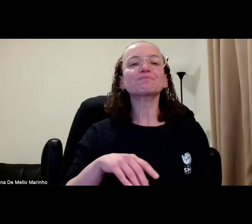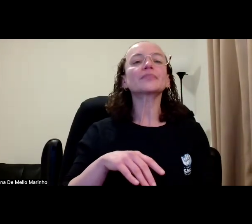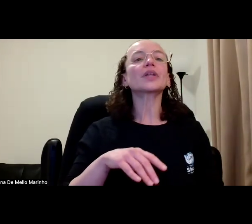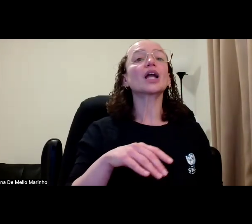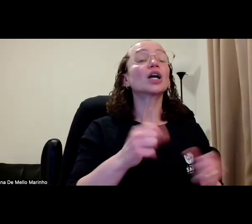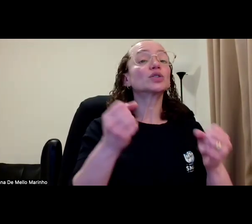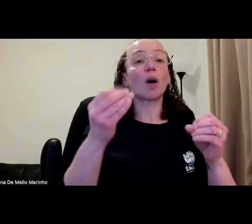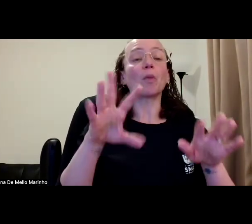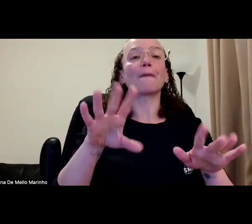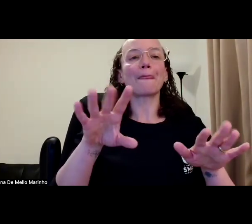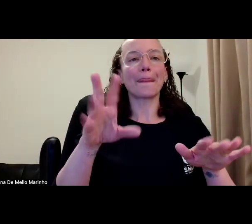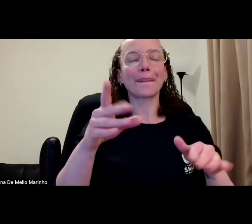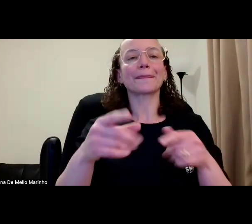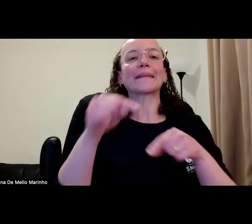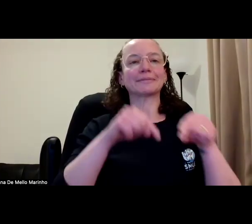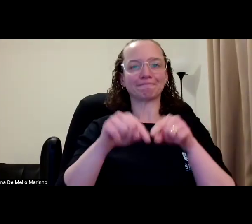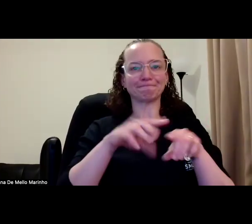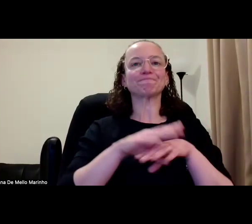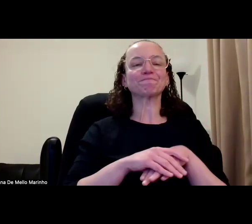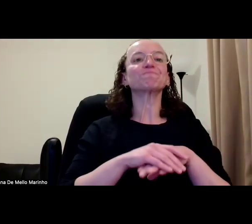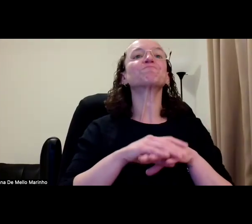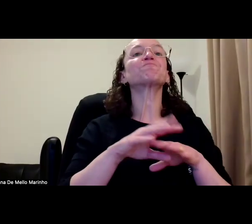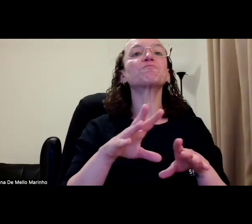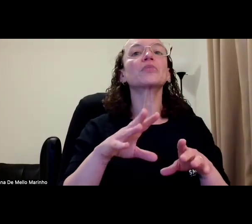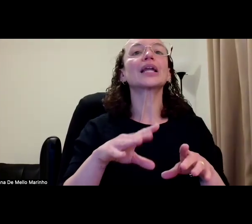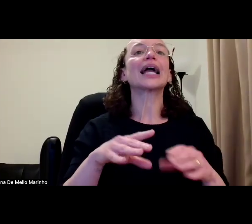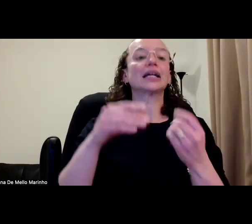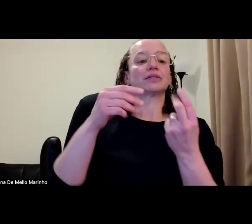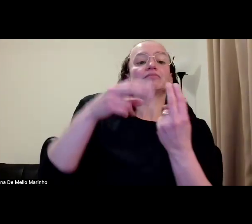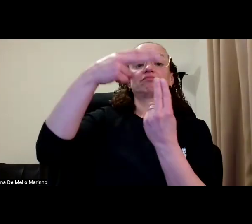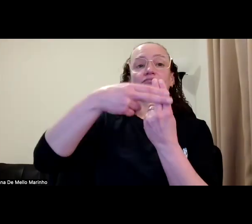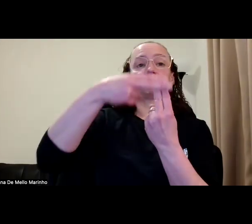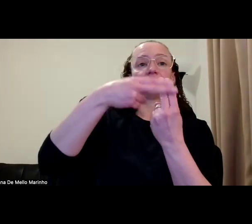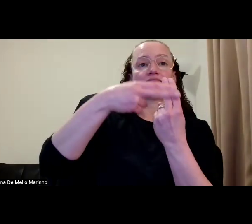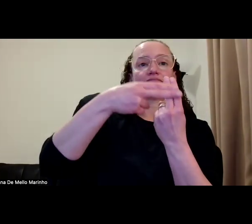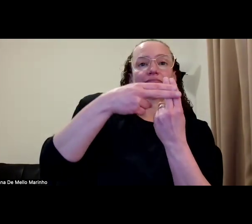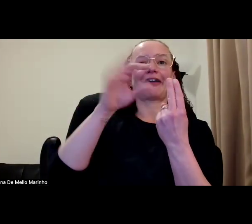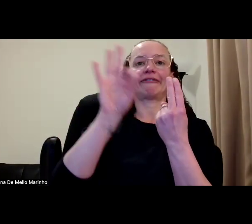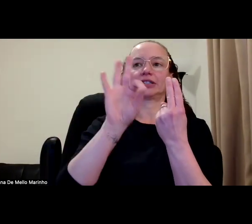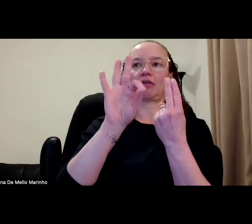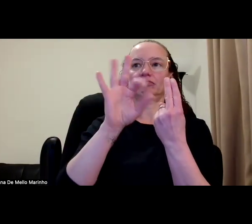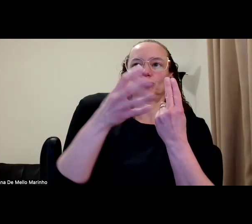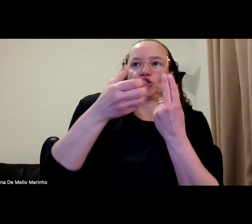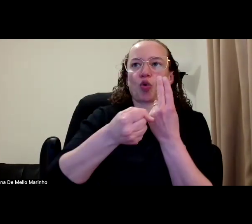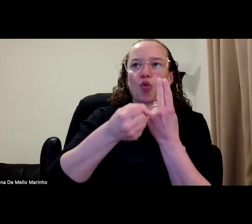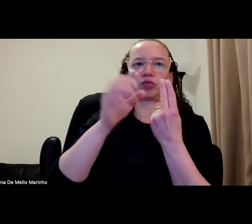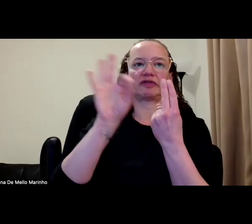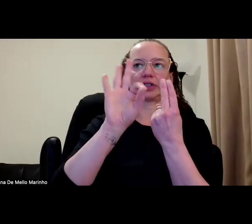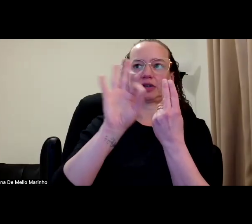not completely standardized, but there are some common terms. So let me back up. So the